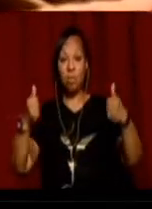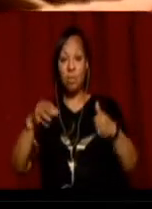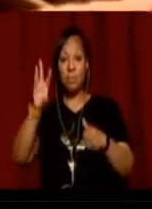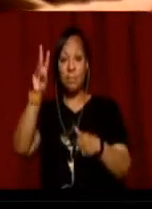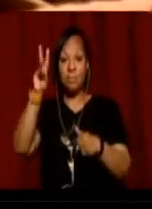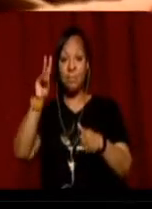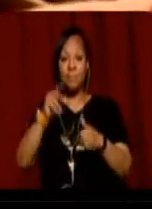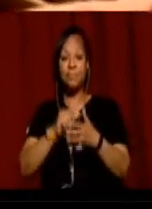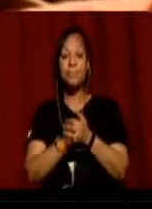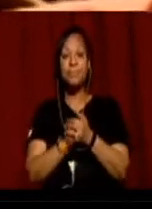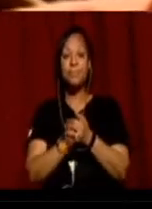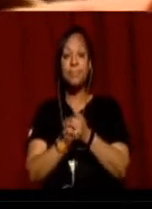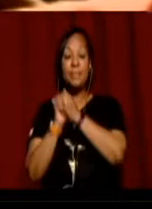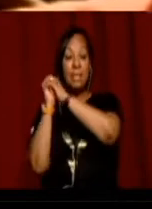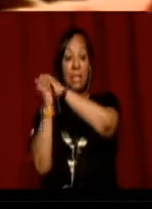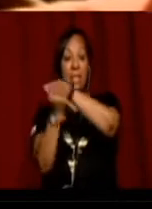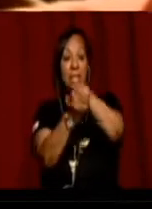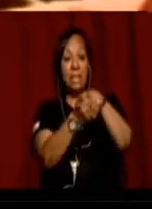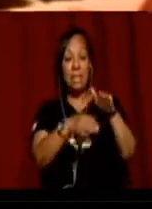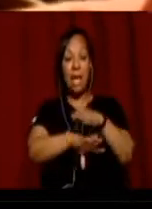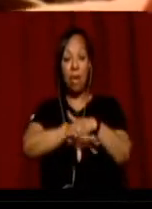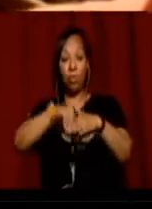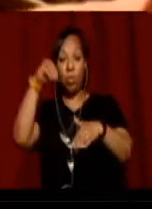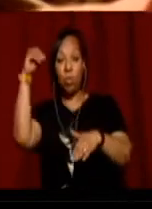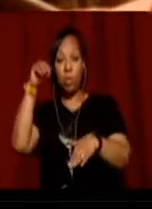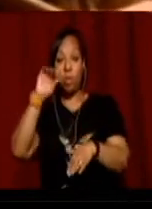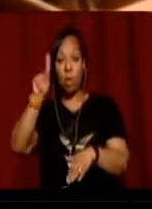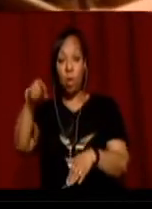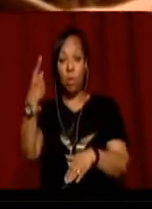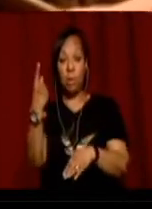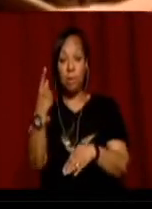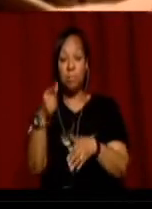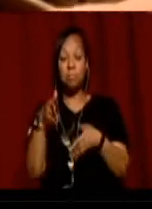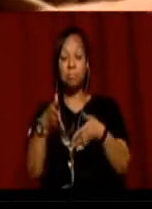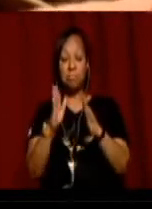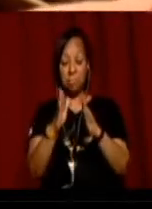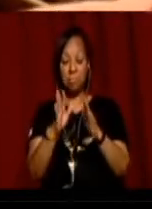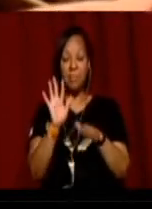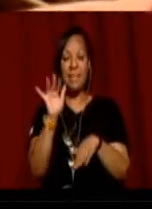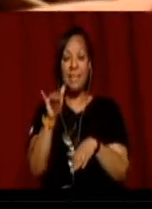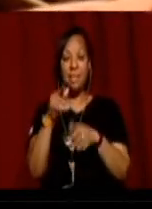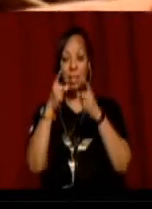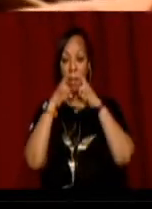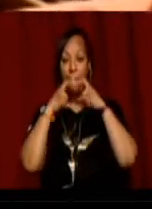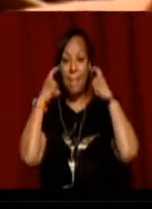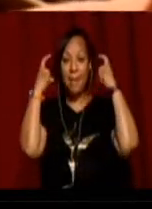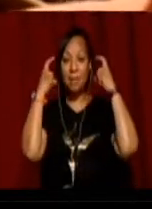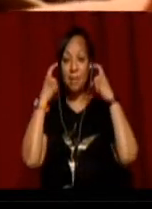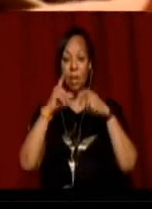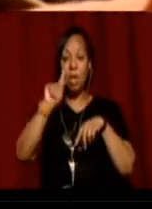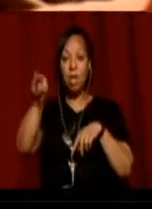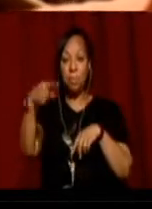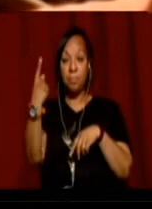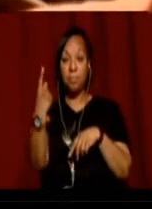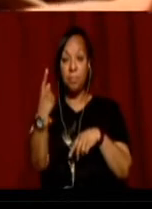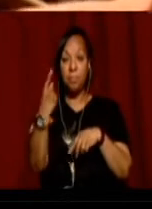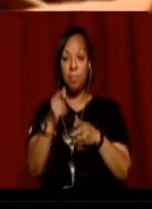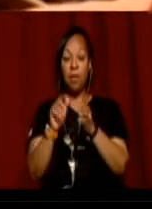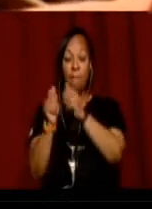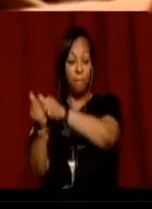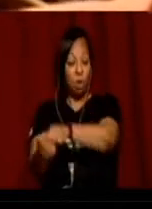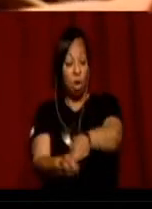That's why golf and tennis outdoors will be allowed if masks are worn, at least for the